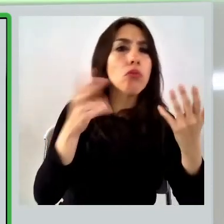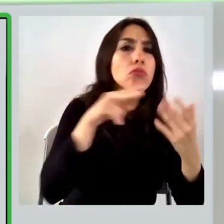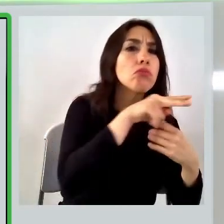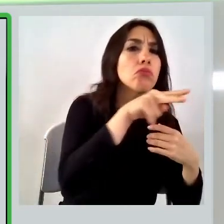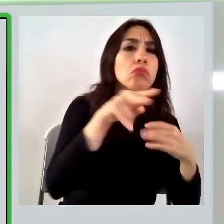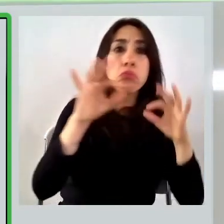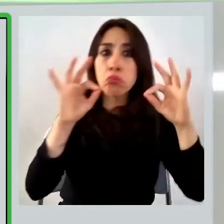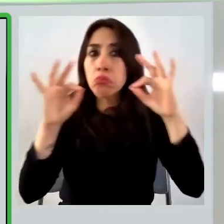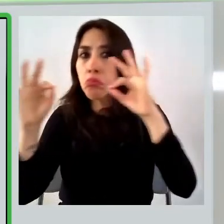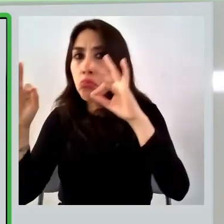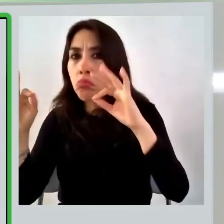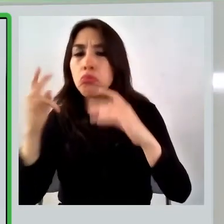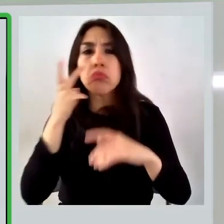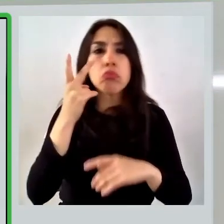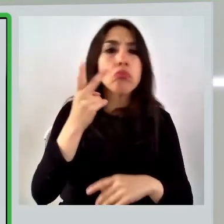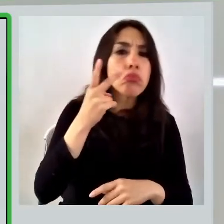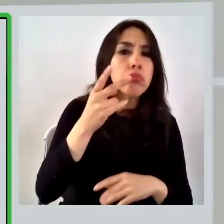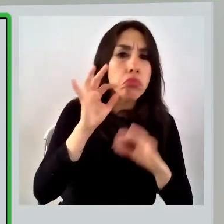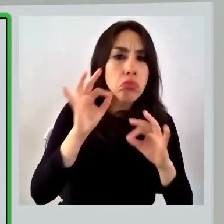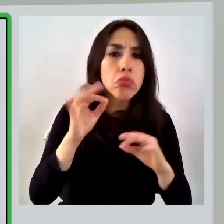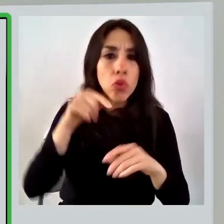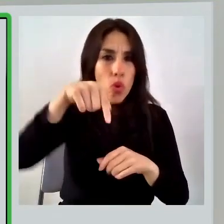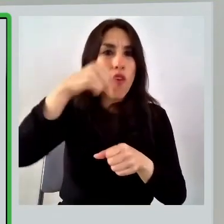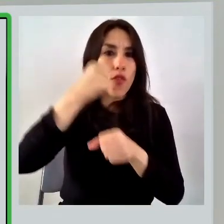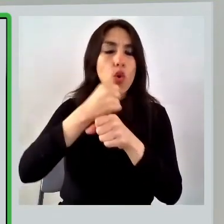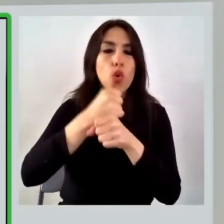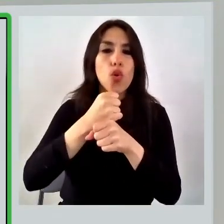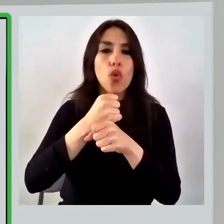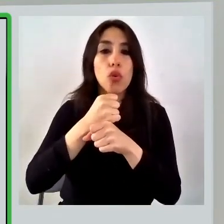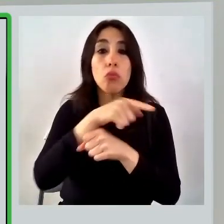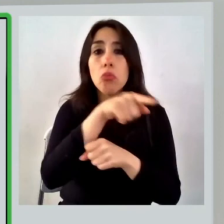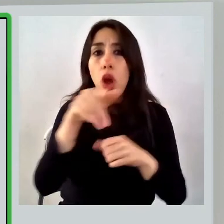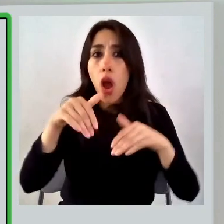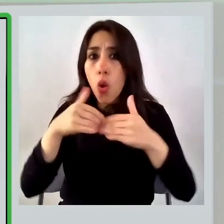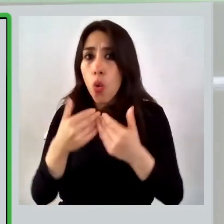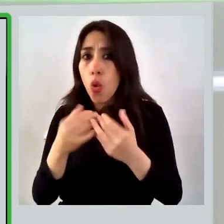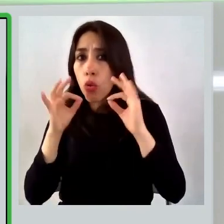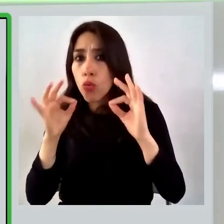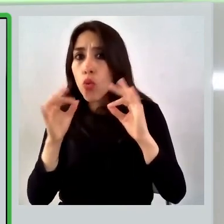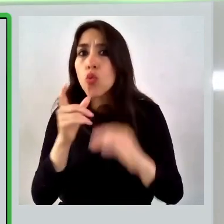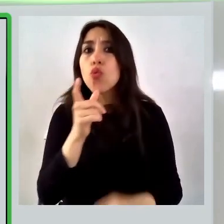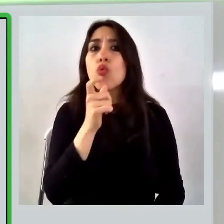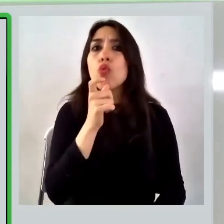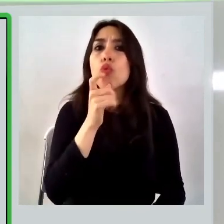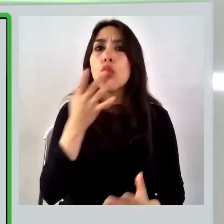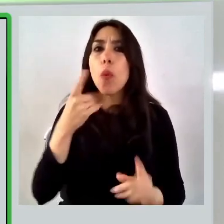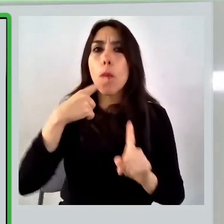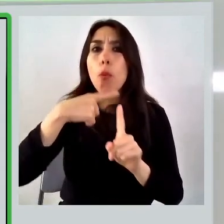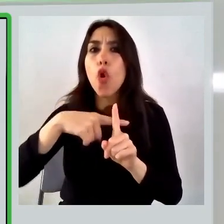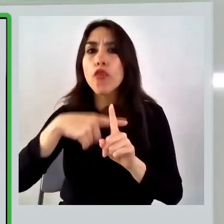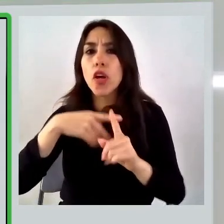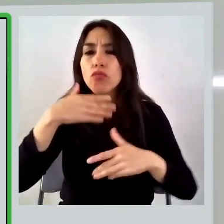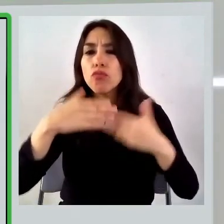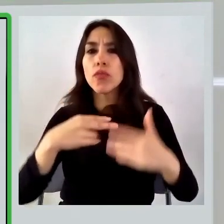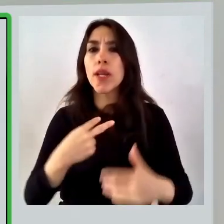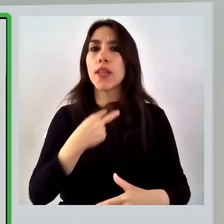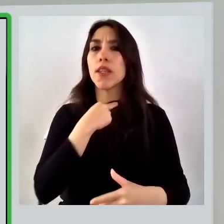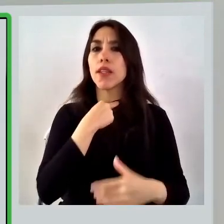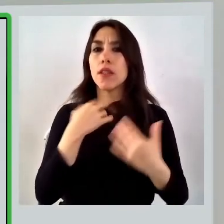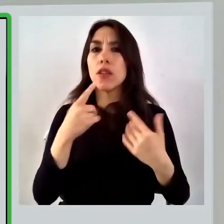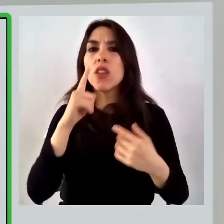on employee potential? And what this allowed us to do is identify those factors